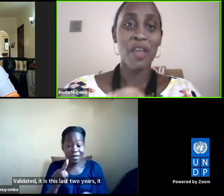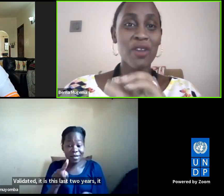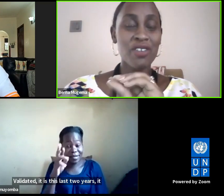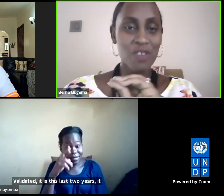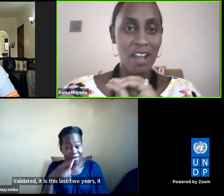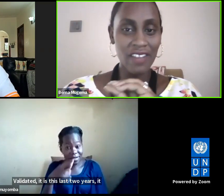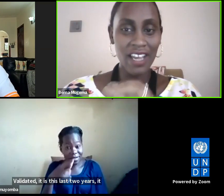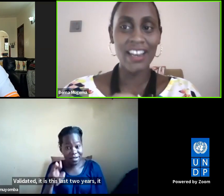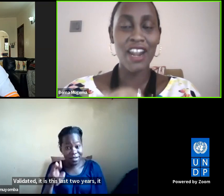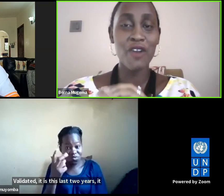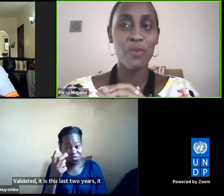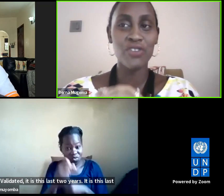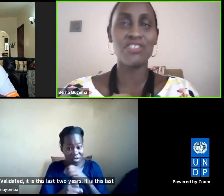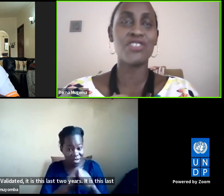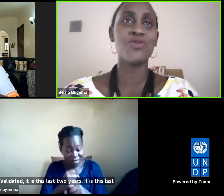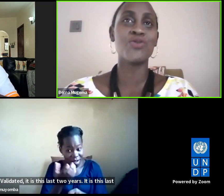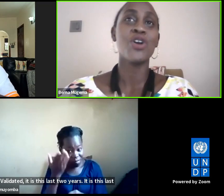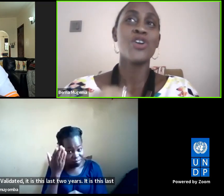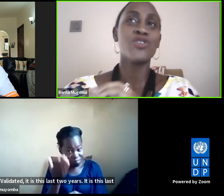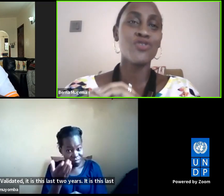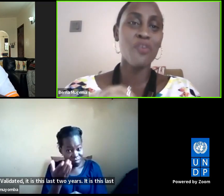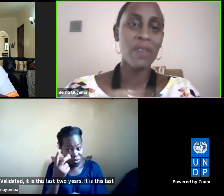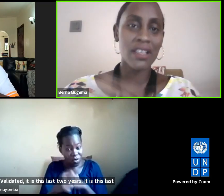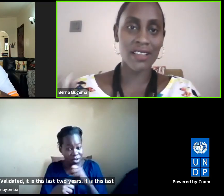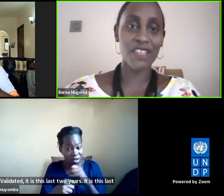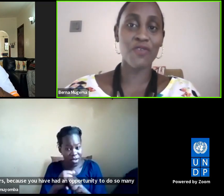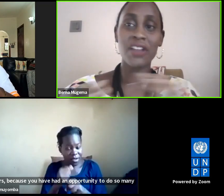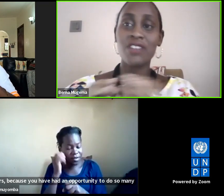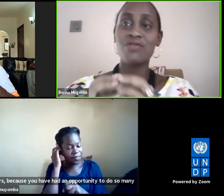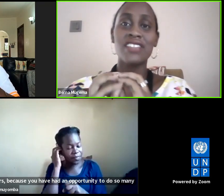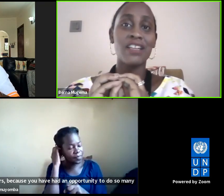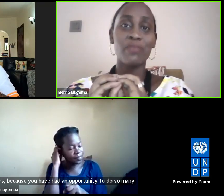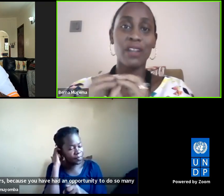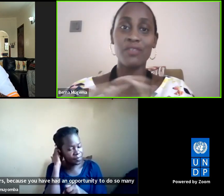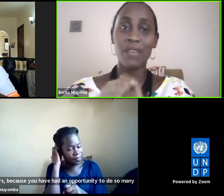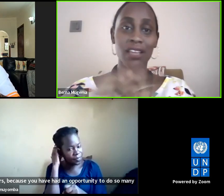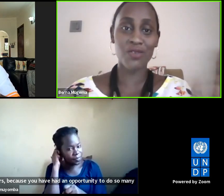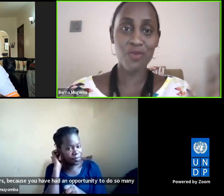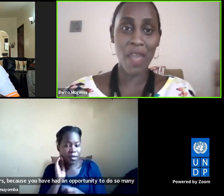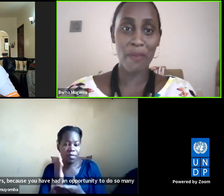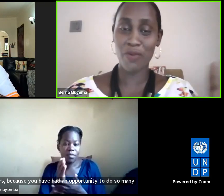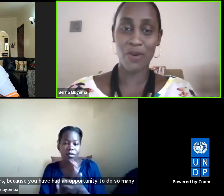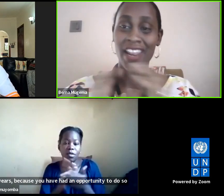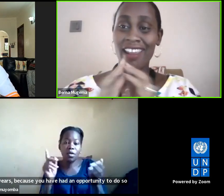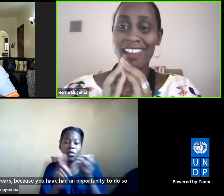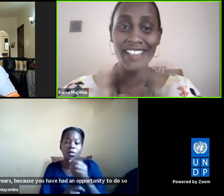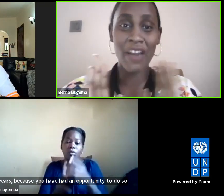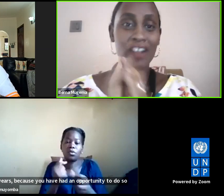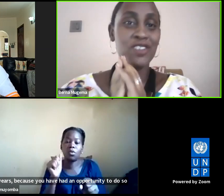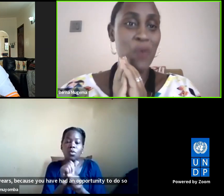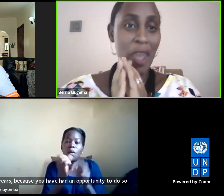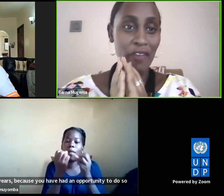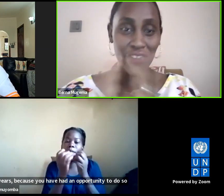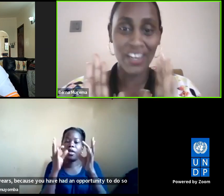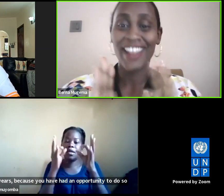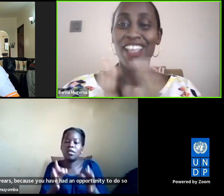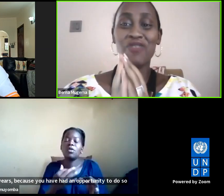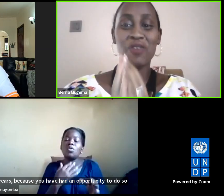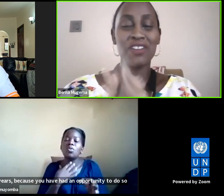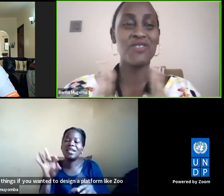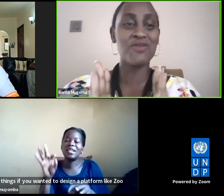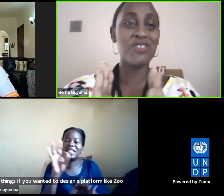2 years because you have had an opportunity to do so many things. If you wanted to design a platform like Zoom where people interact, you are